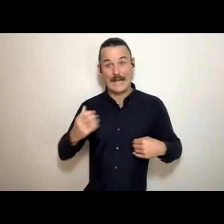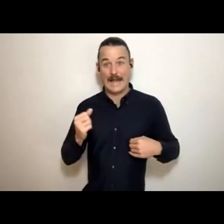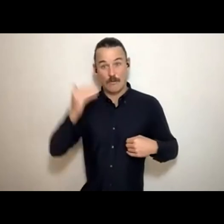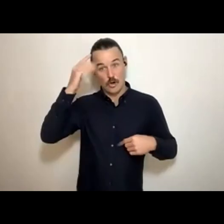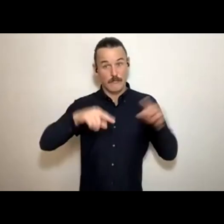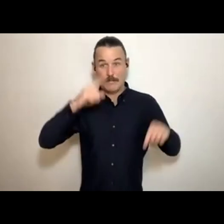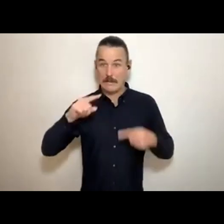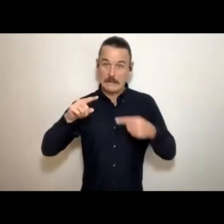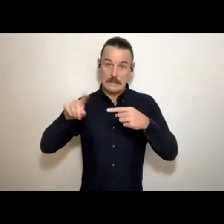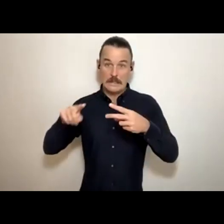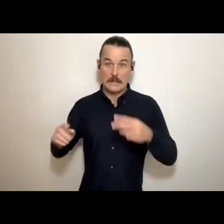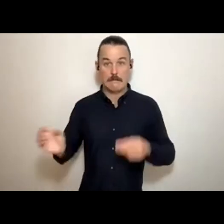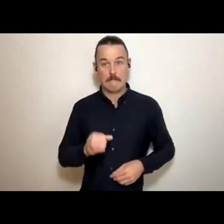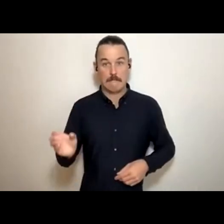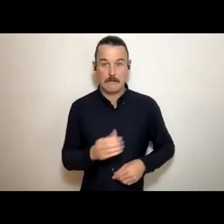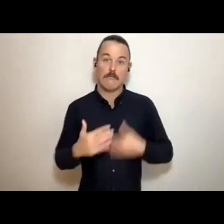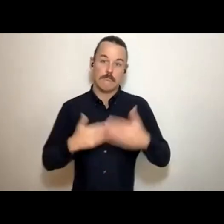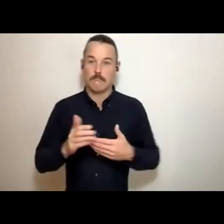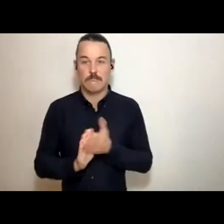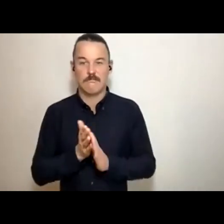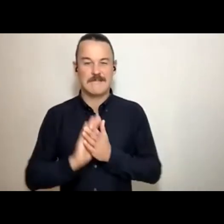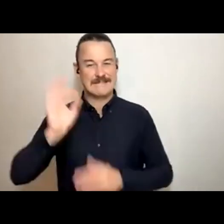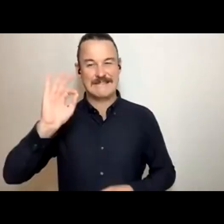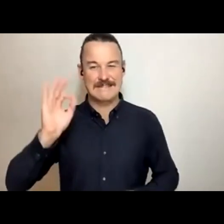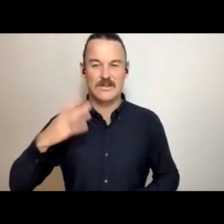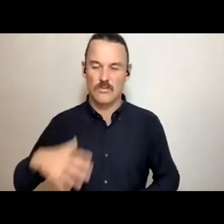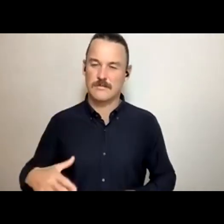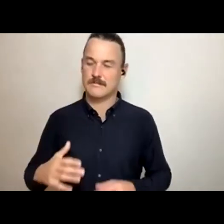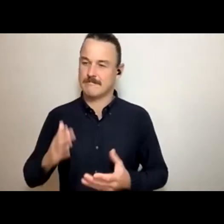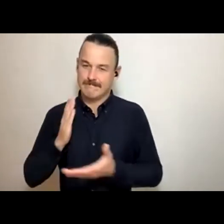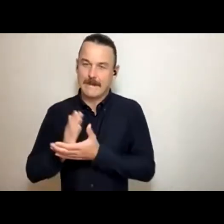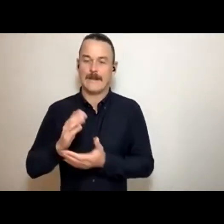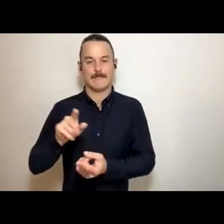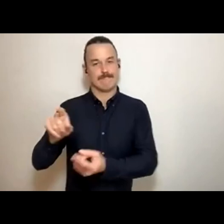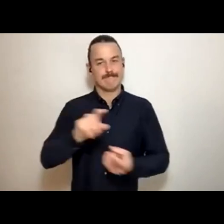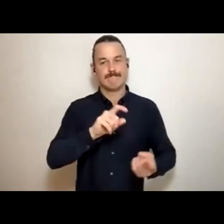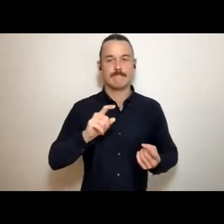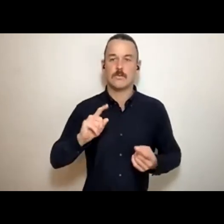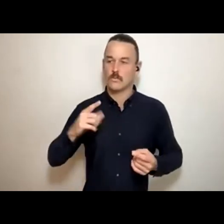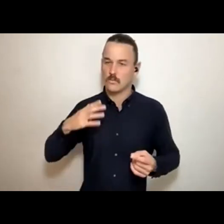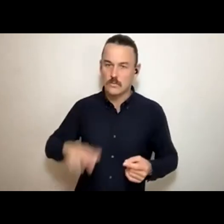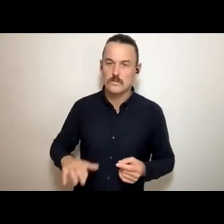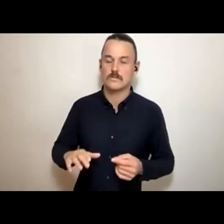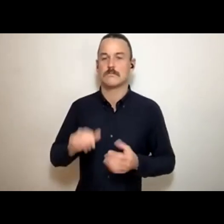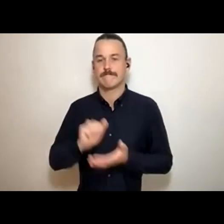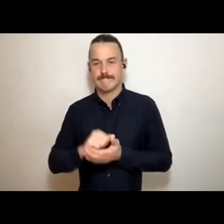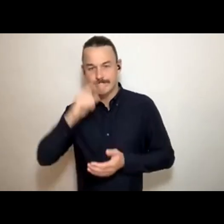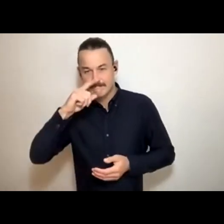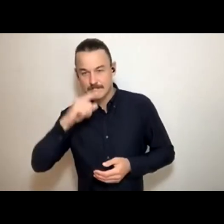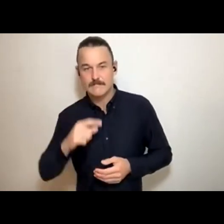Um, so there is a big role for sociologists to, to evaluate what is actually happening in this field to keep things on track.